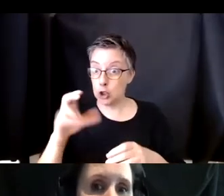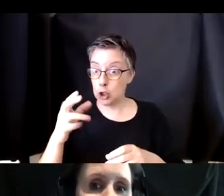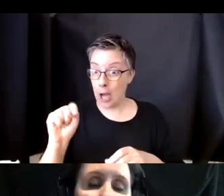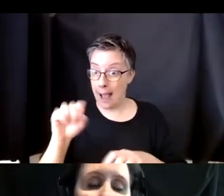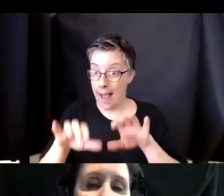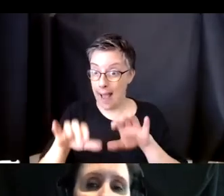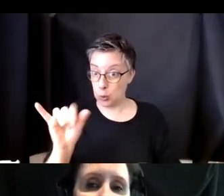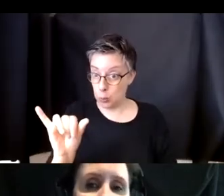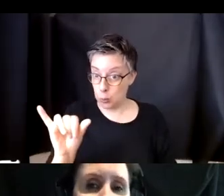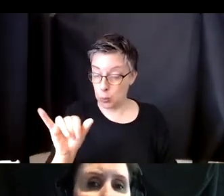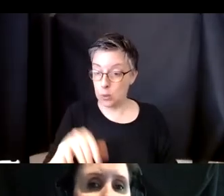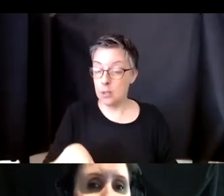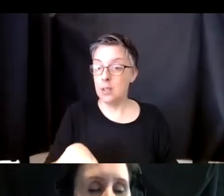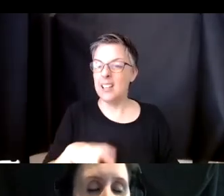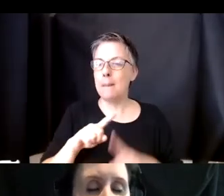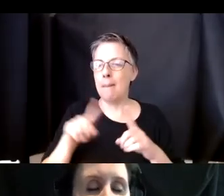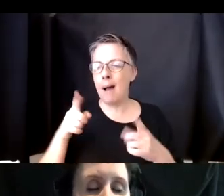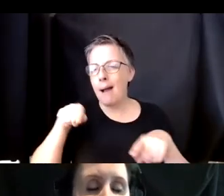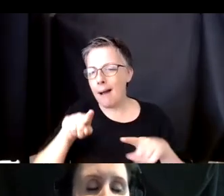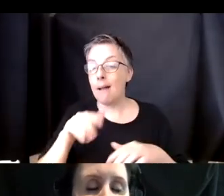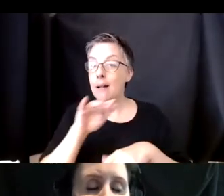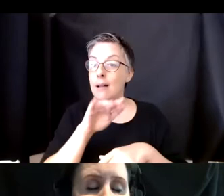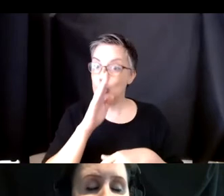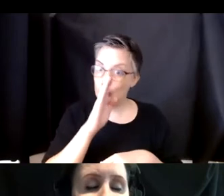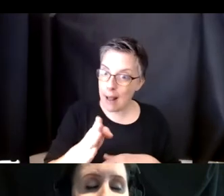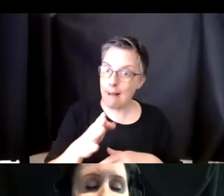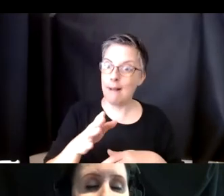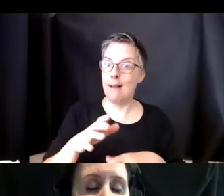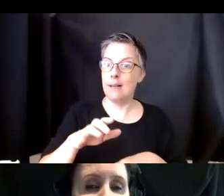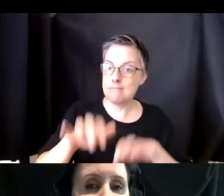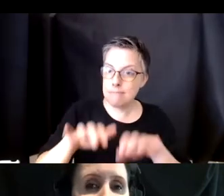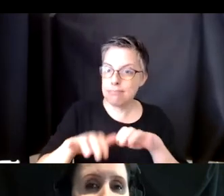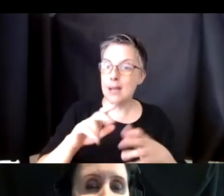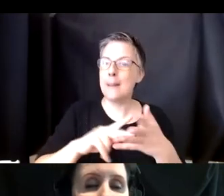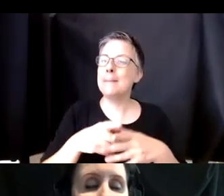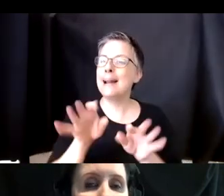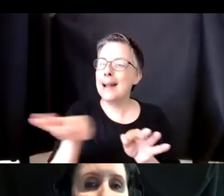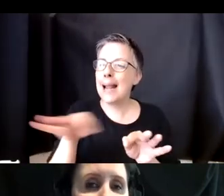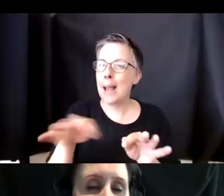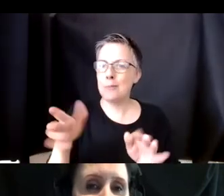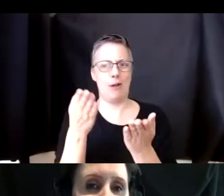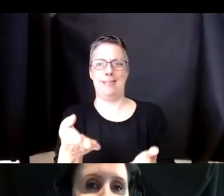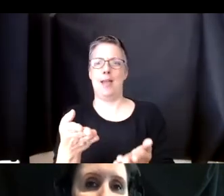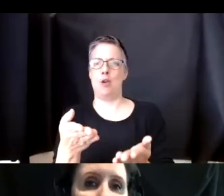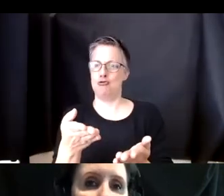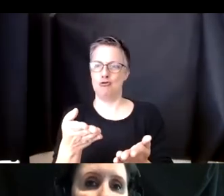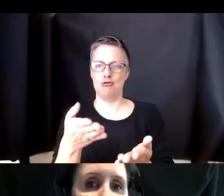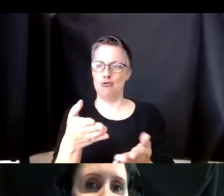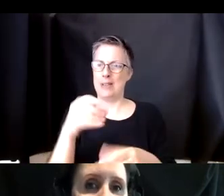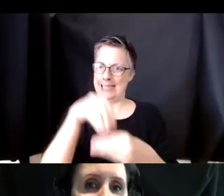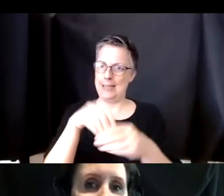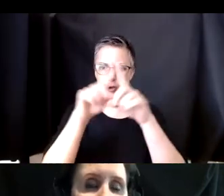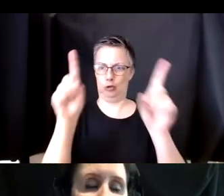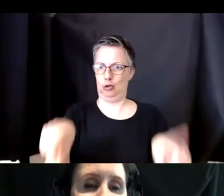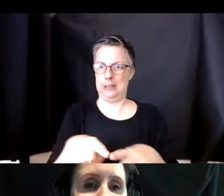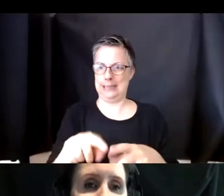feature, but doing it directly means that the caption is right there over the screen with the